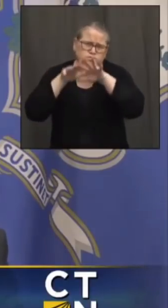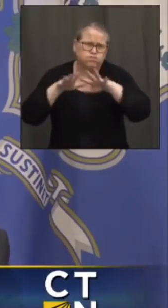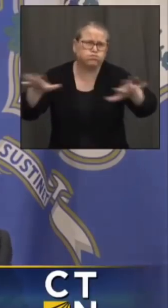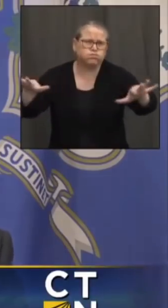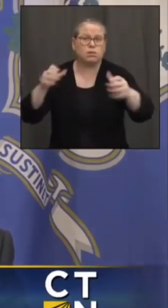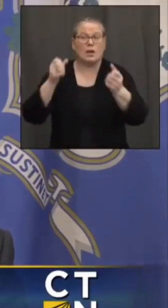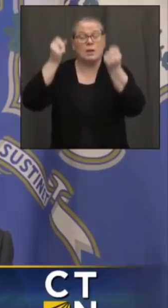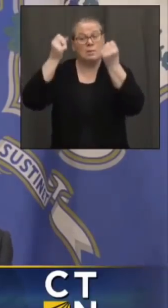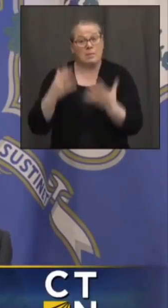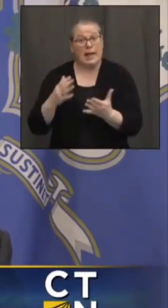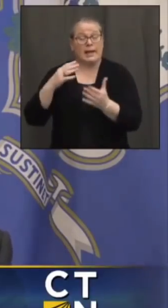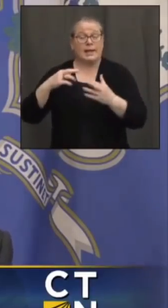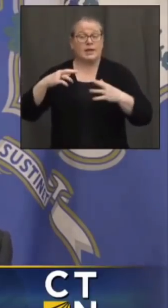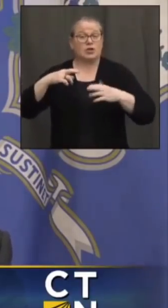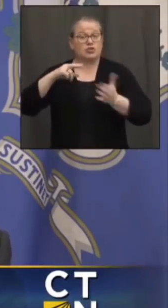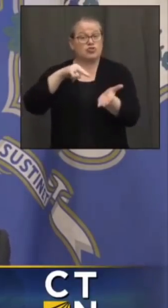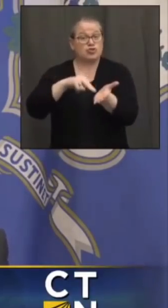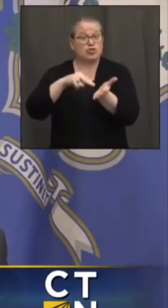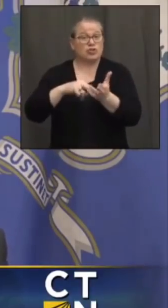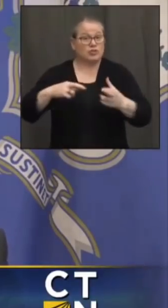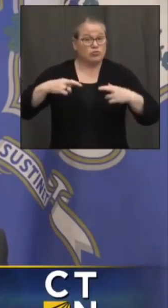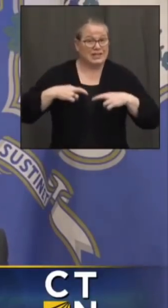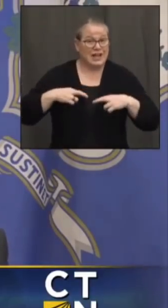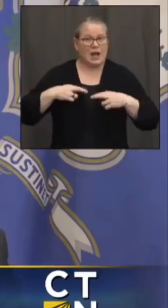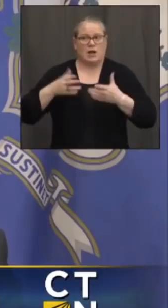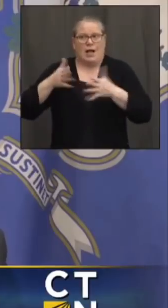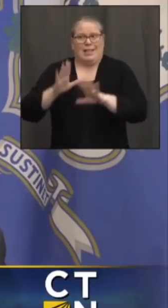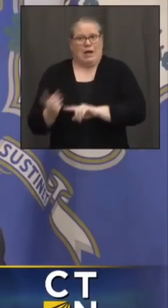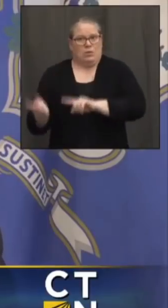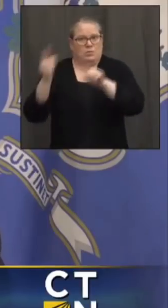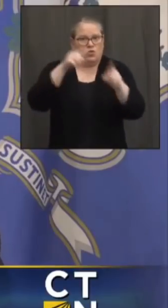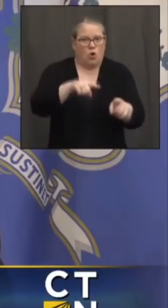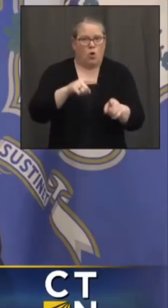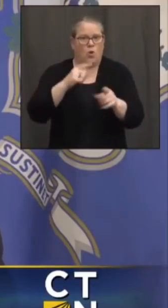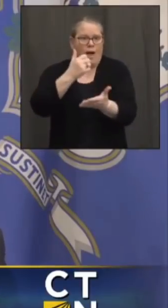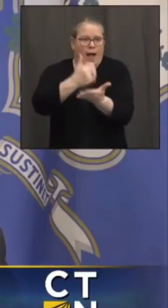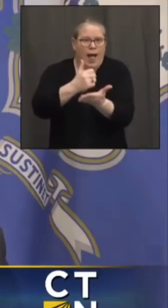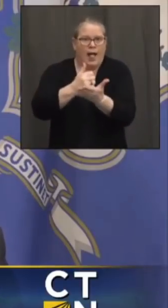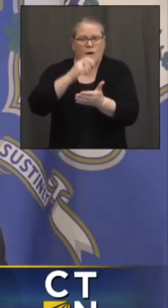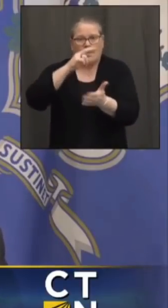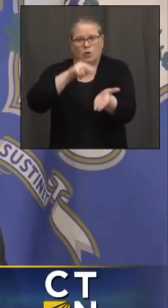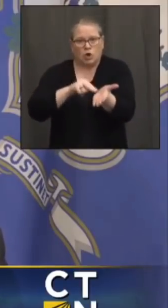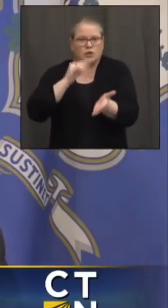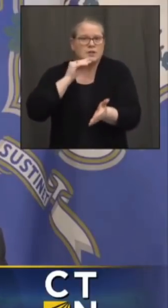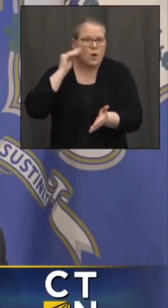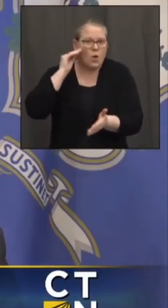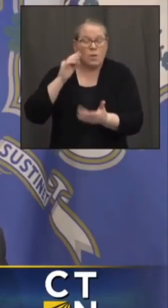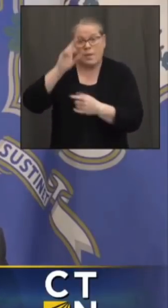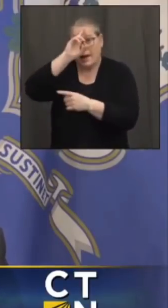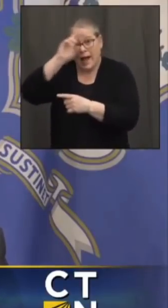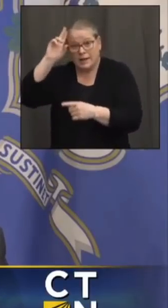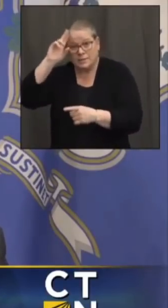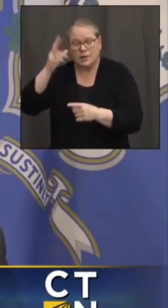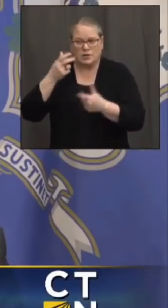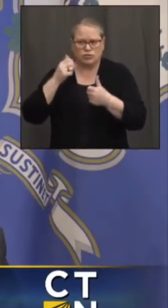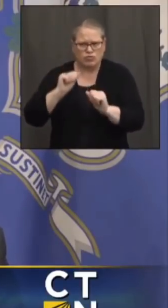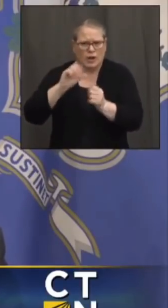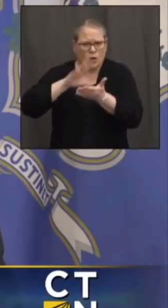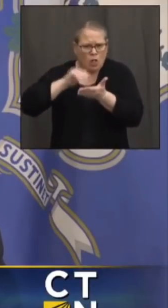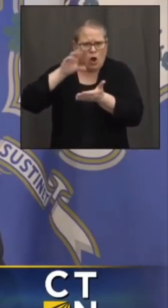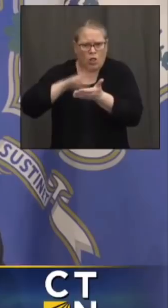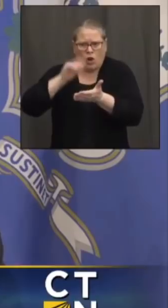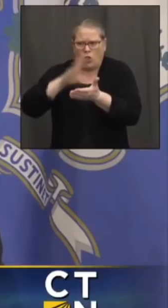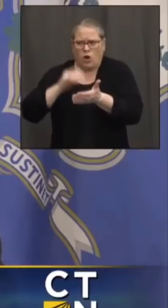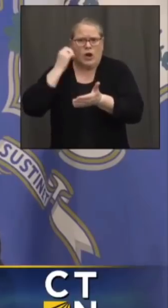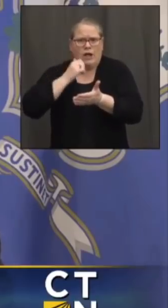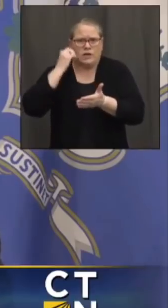nurses and others who are there to help out in the hospitals, help out in nursing homes, trying to keep up with something we were learning about every day. And